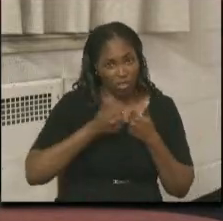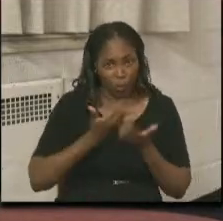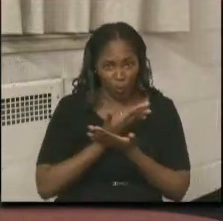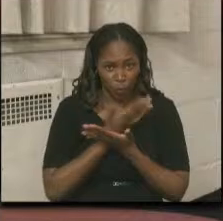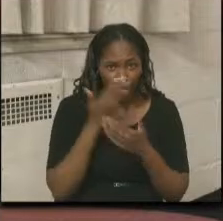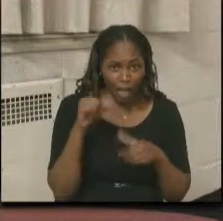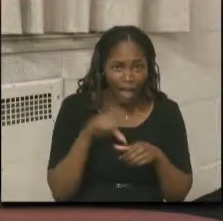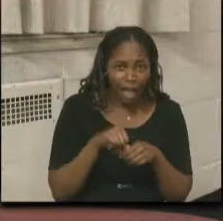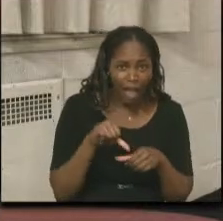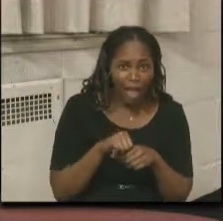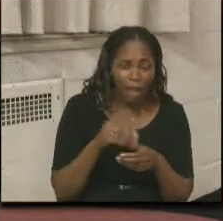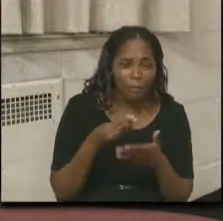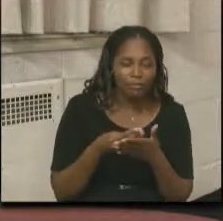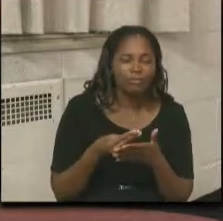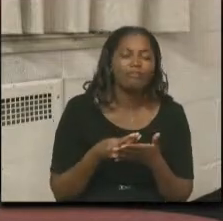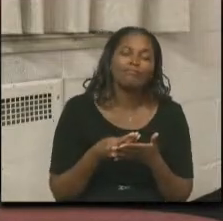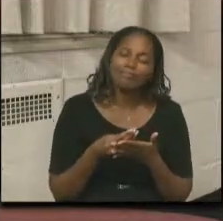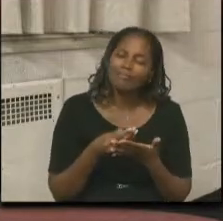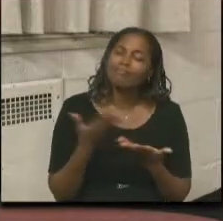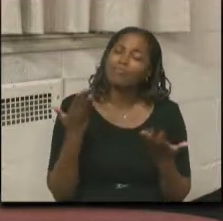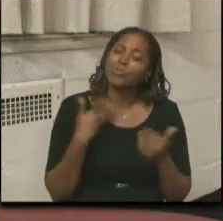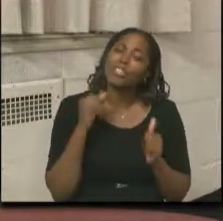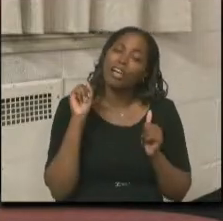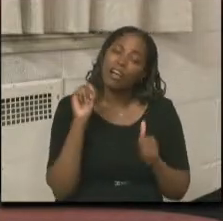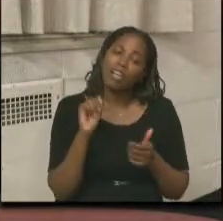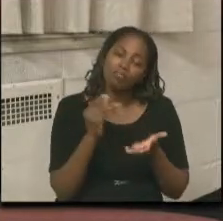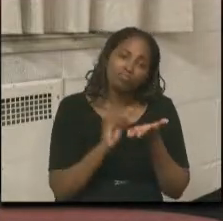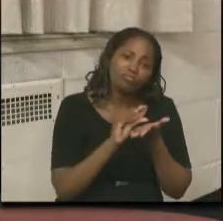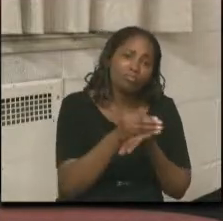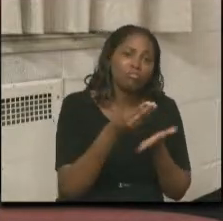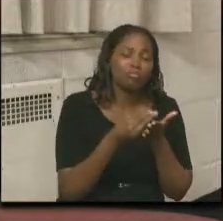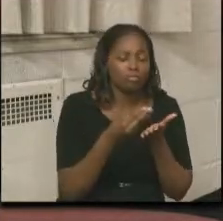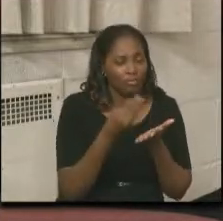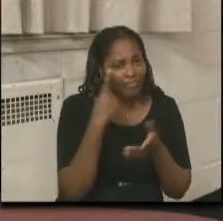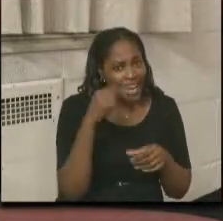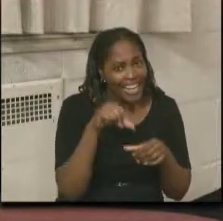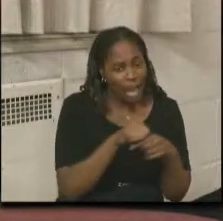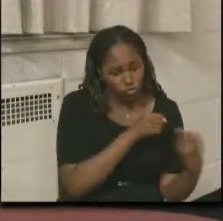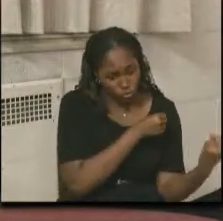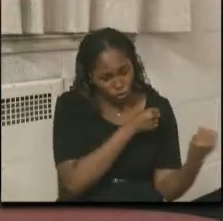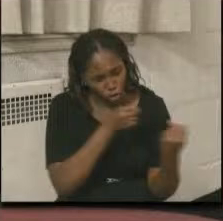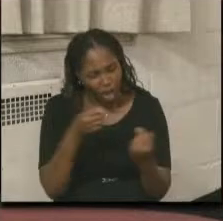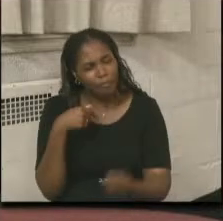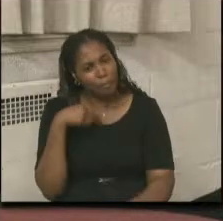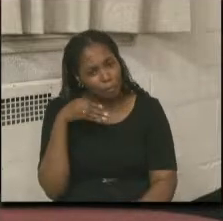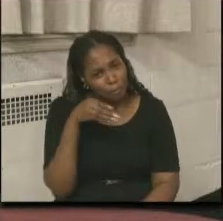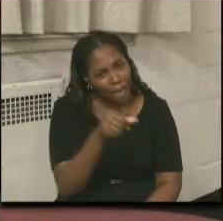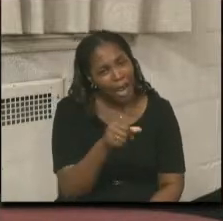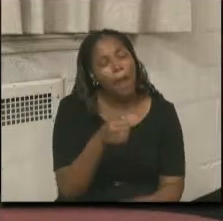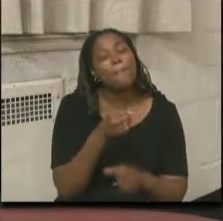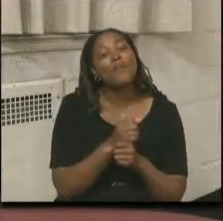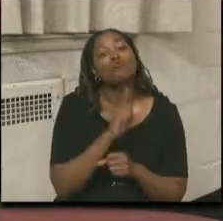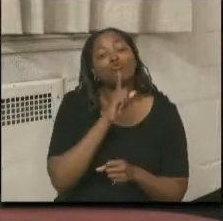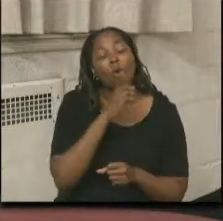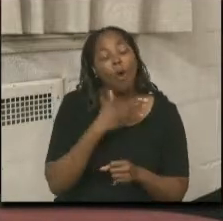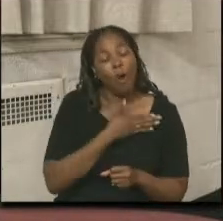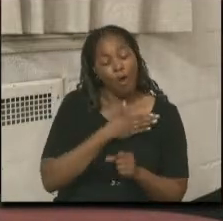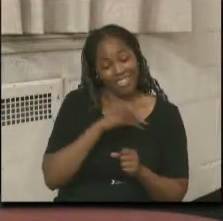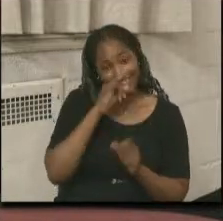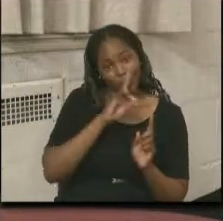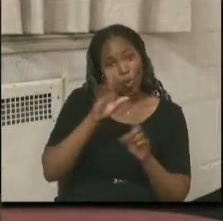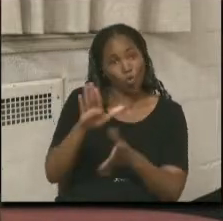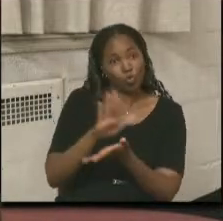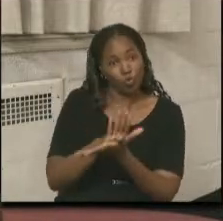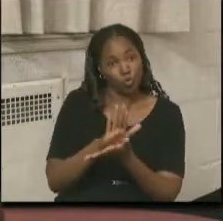Let's help them, let's get some reimbursements for gas. Let's make this happen. Let's make sure that our kids go to school happy and leave